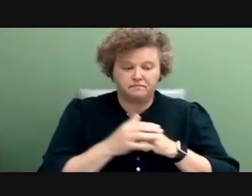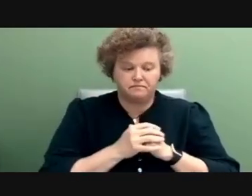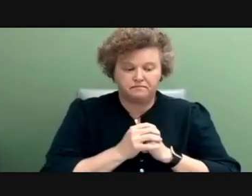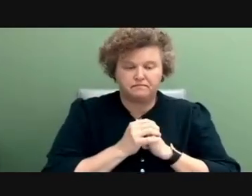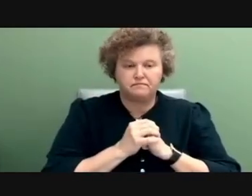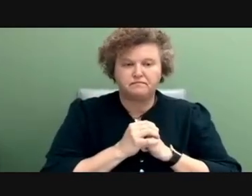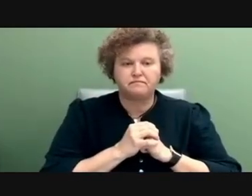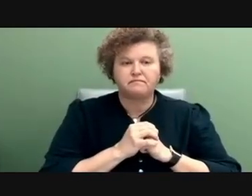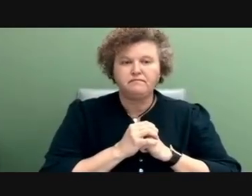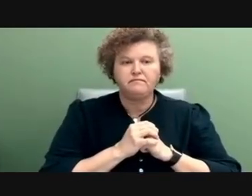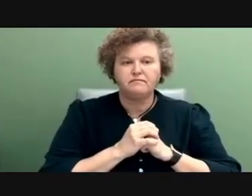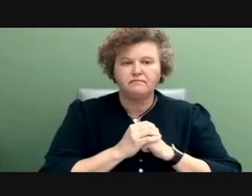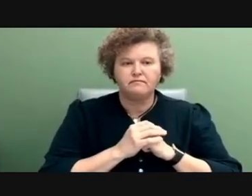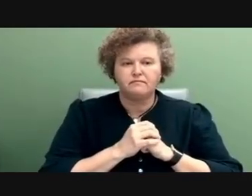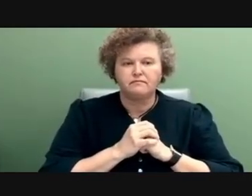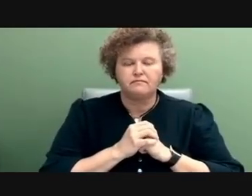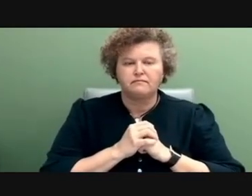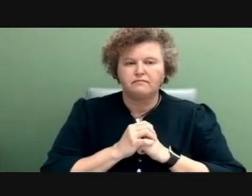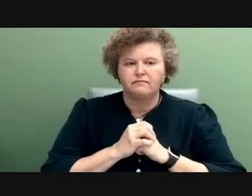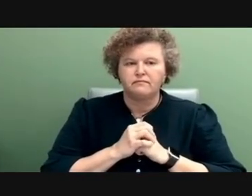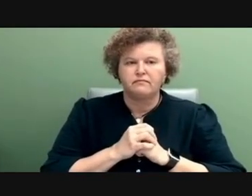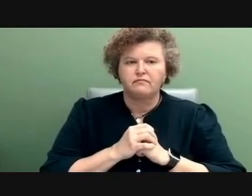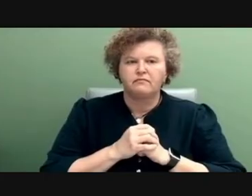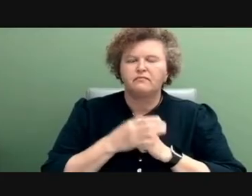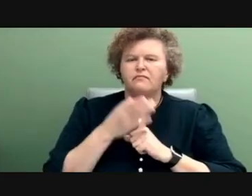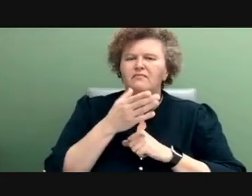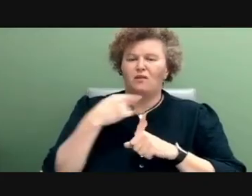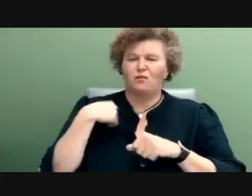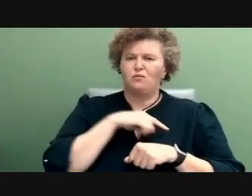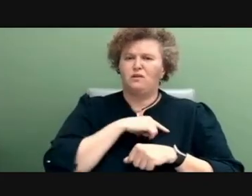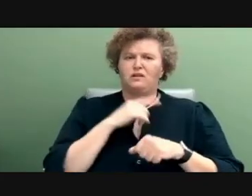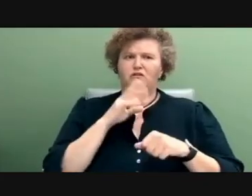with that in another few minutes. Let's go to the next slide, please.